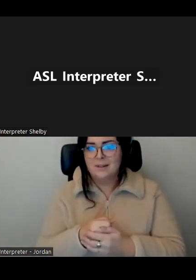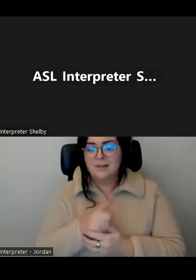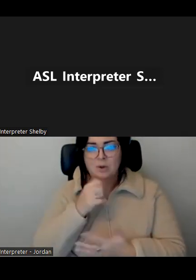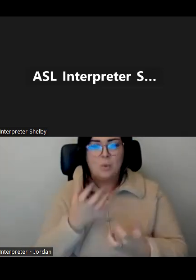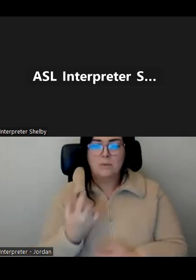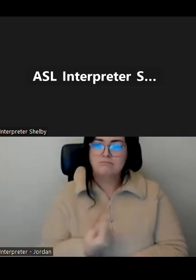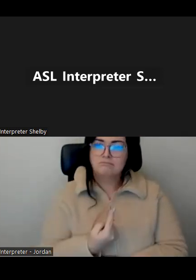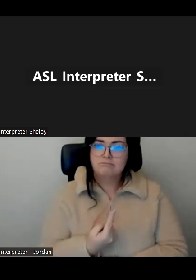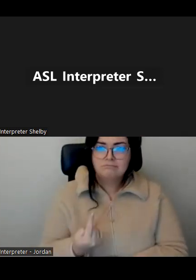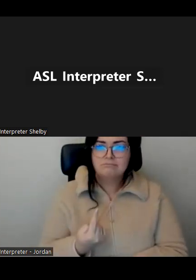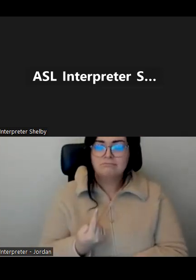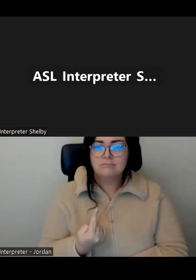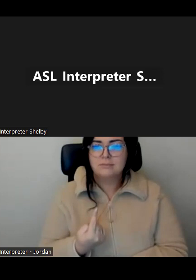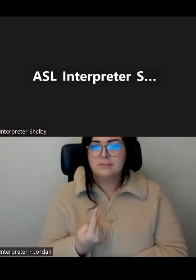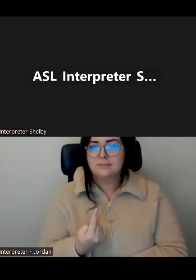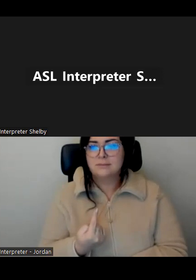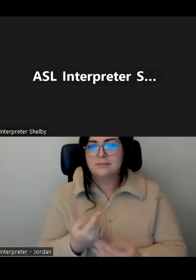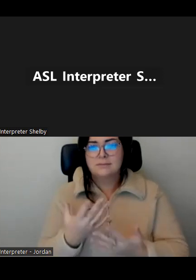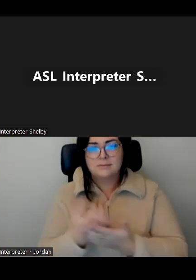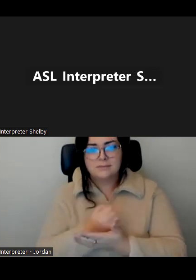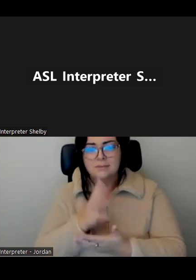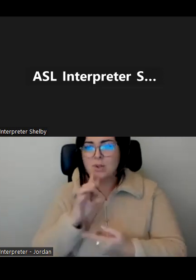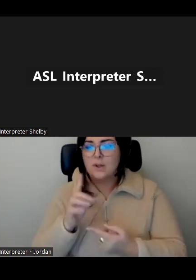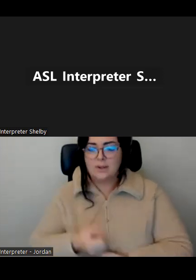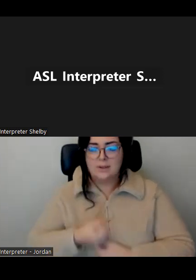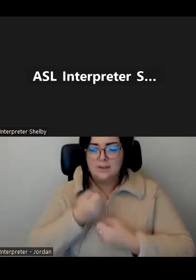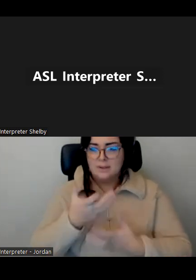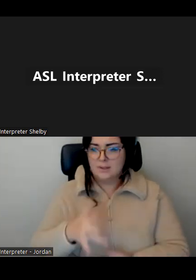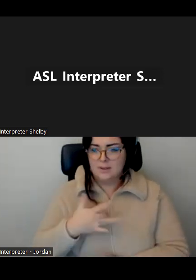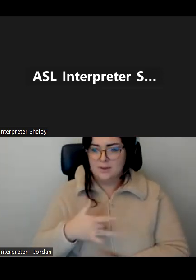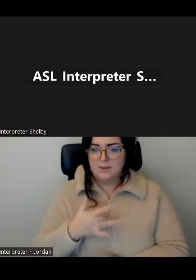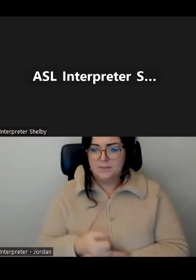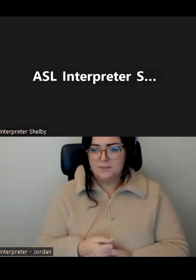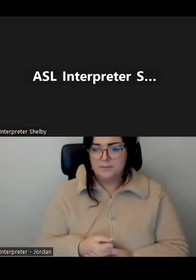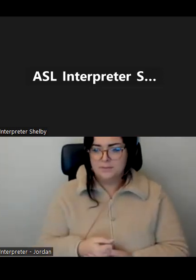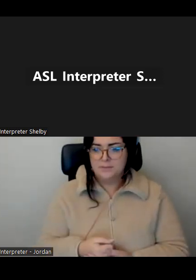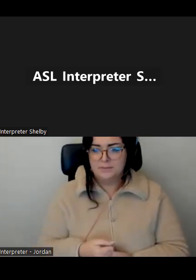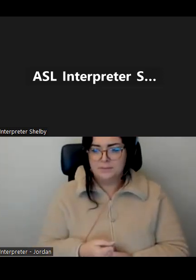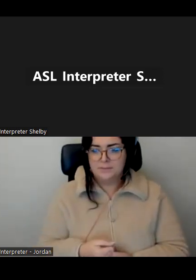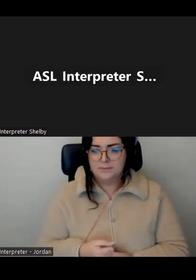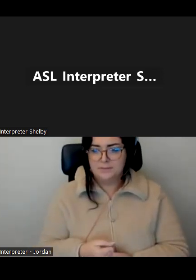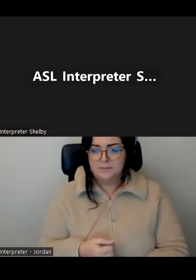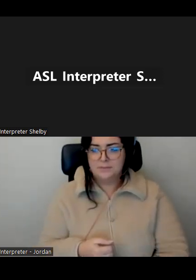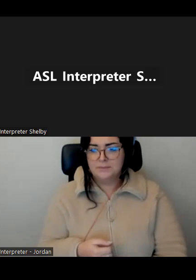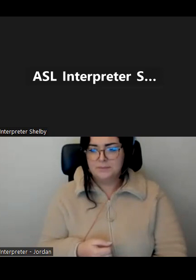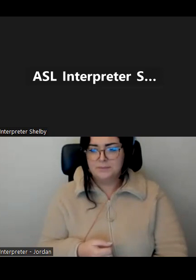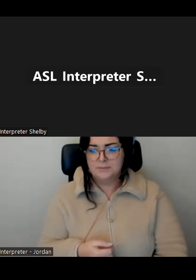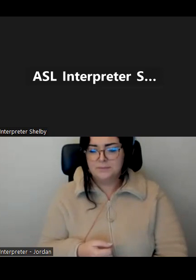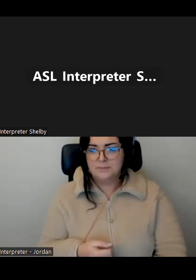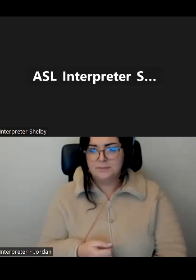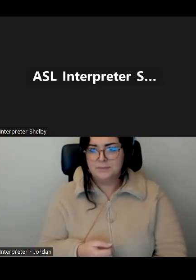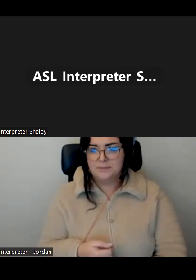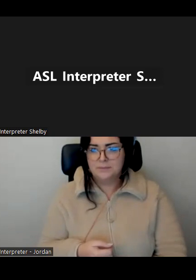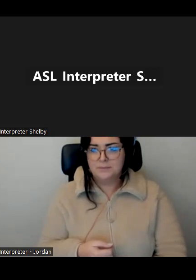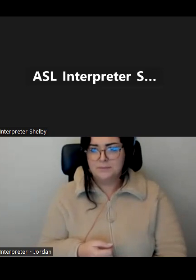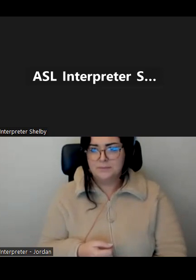alone. You want to talk about how you're feeling, or at least, spending time with other people. And if you